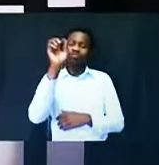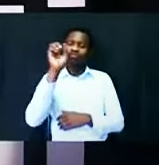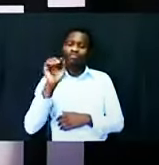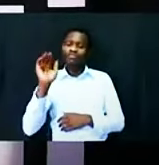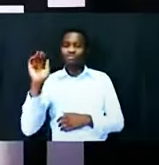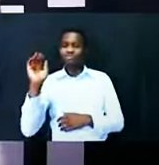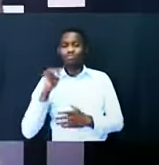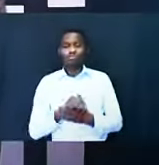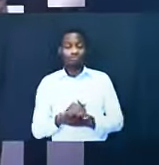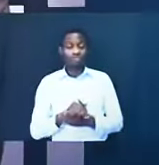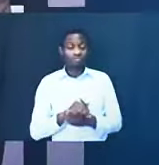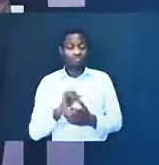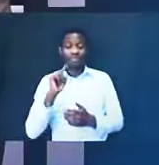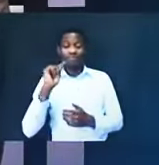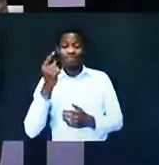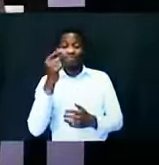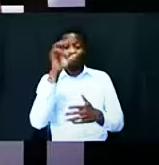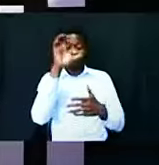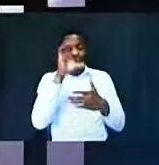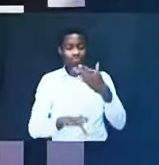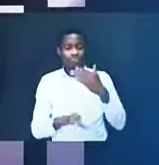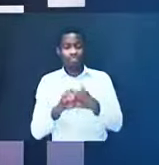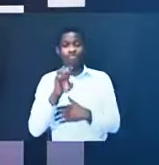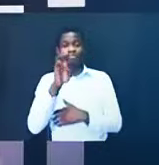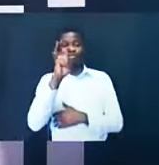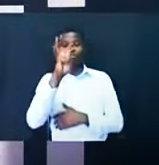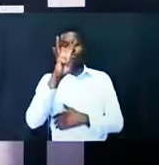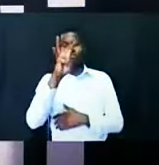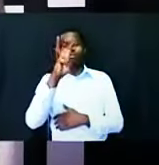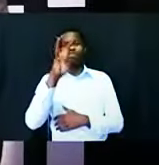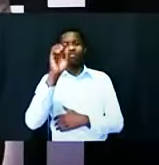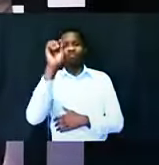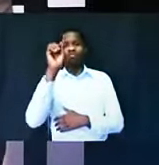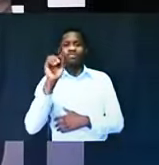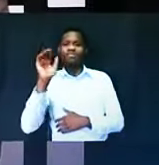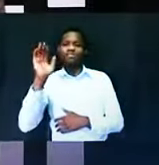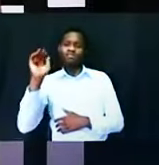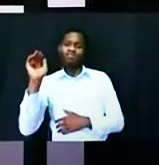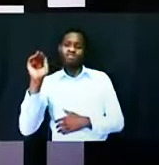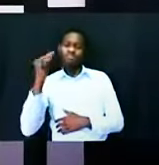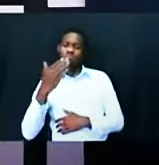1 Corinthians 4:15. I read up to